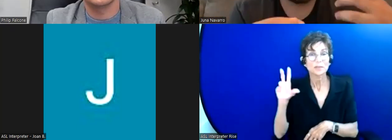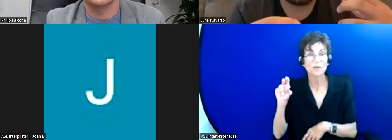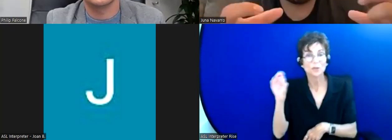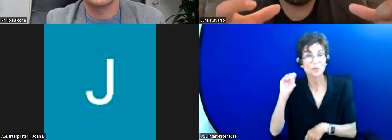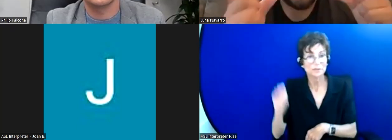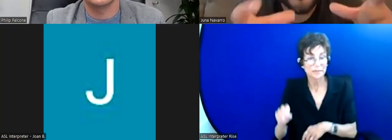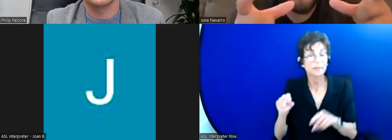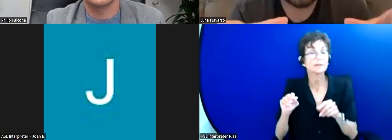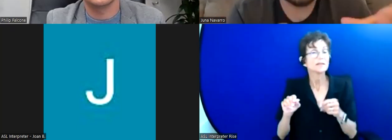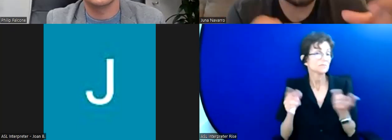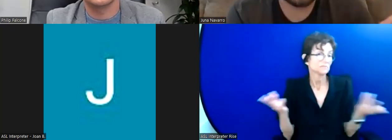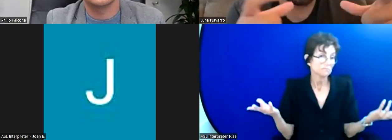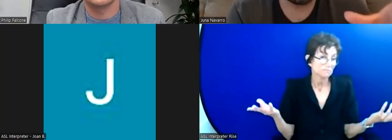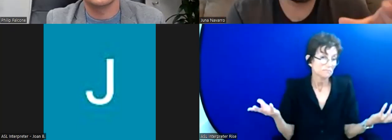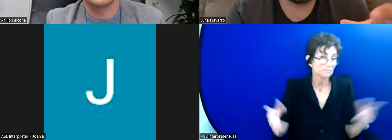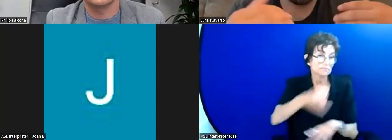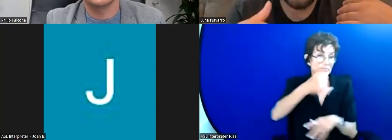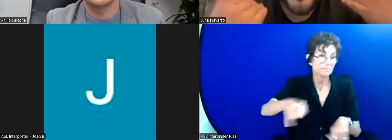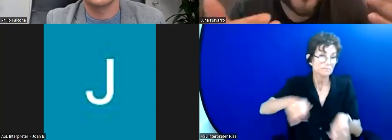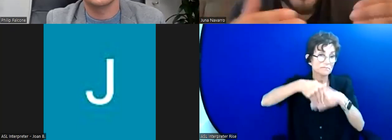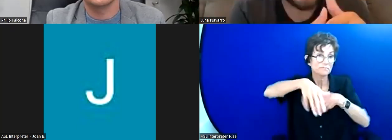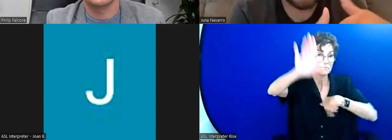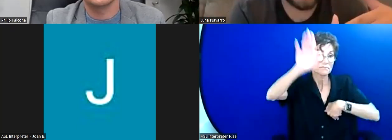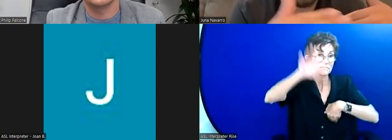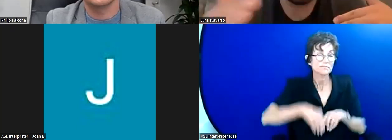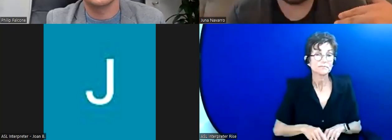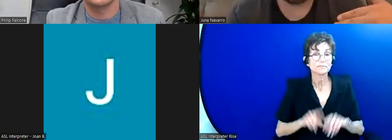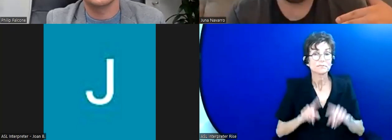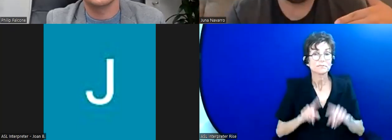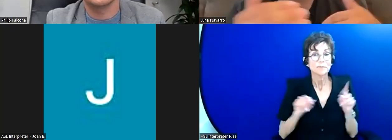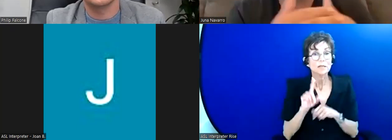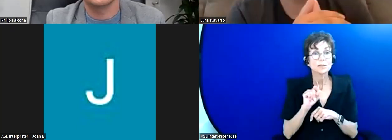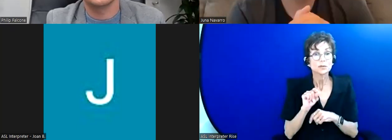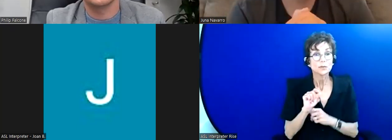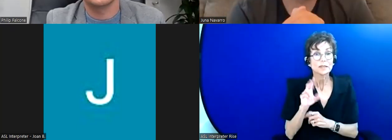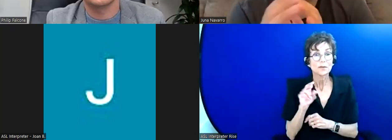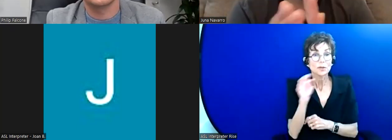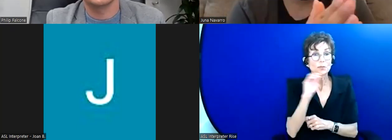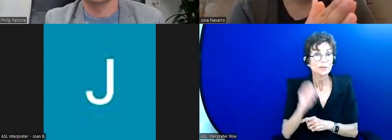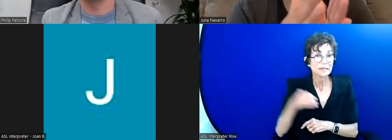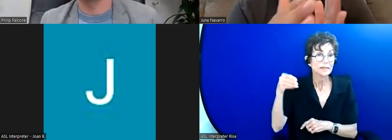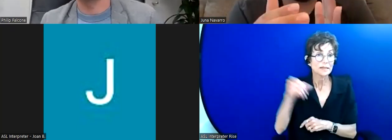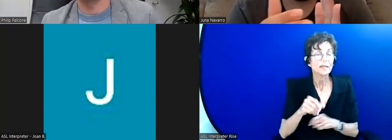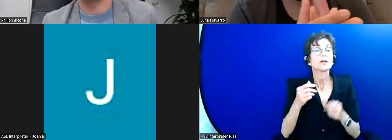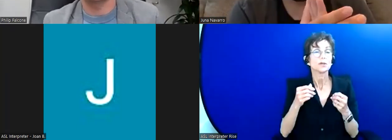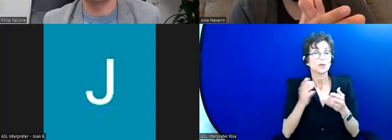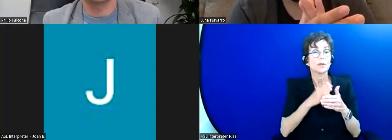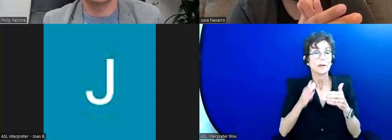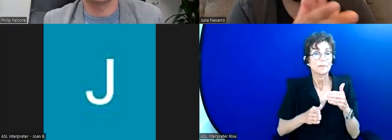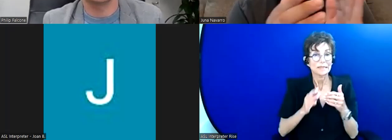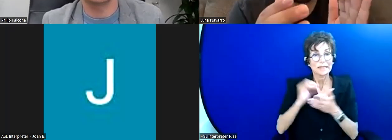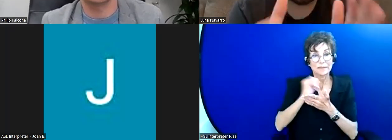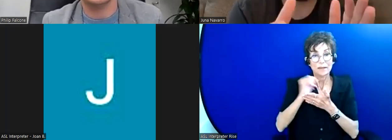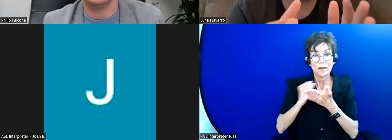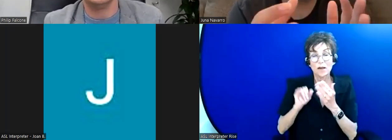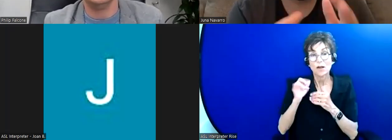you respect if you are receiving a 10 to 30%, you do your best because you want to complete it all the way through. So that's just a little, that's